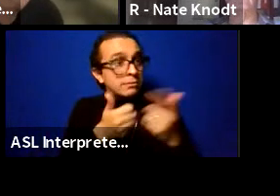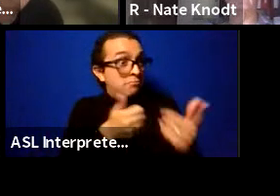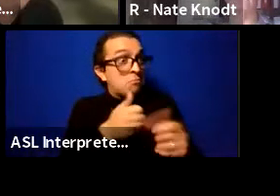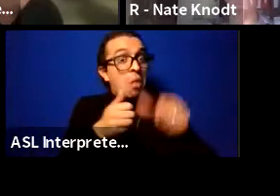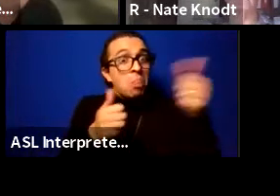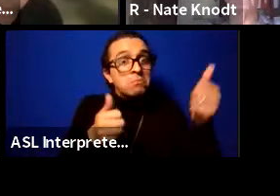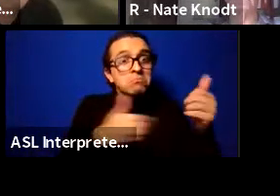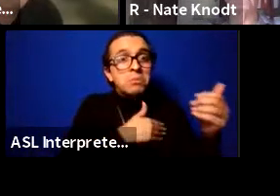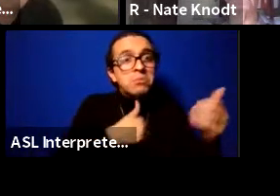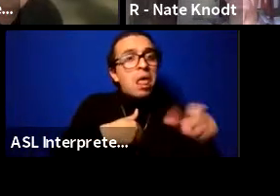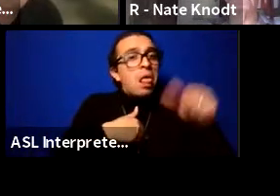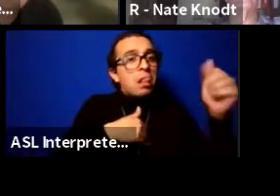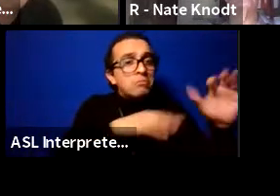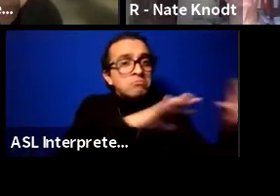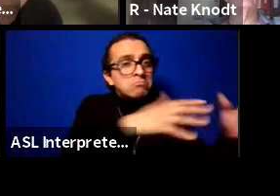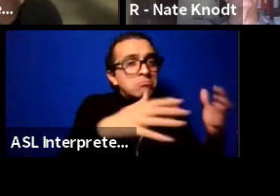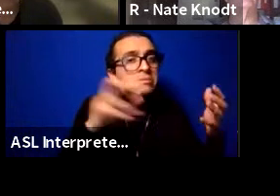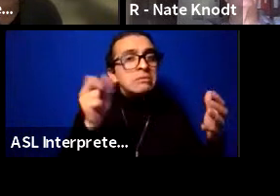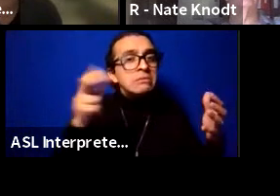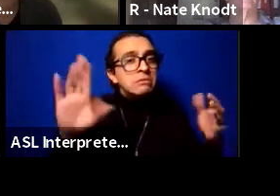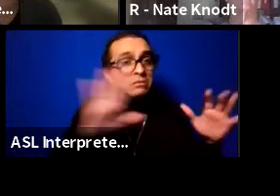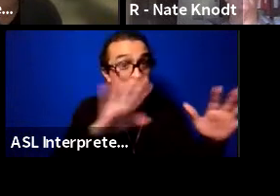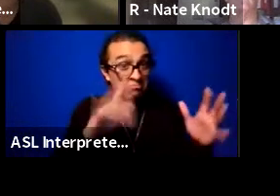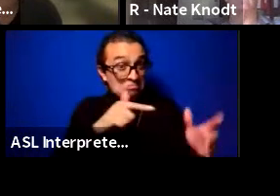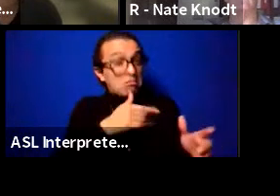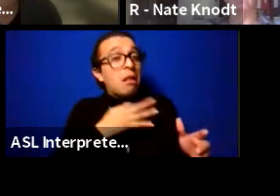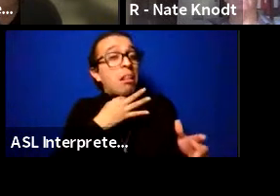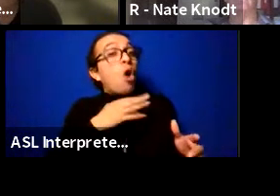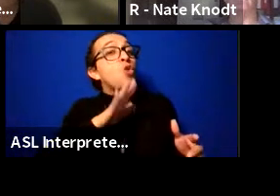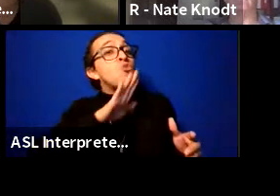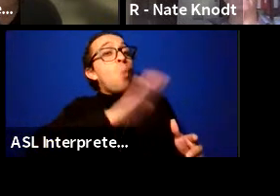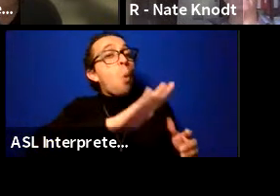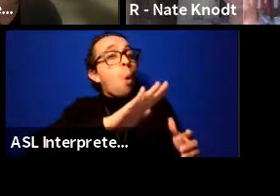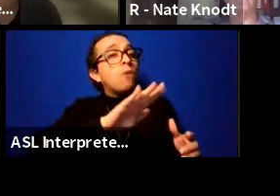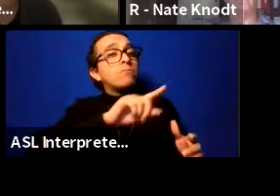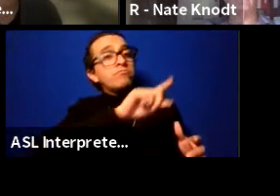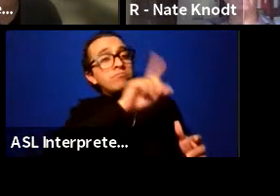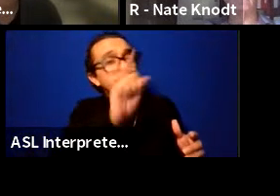there's particular one you have a question about, and then we can kind of see what the